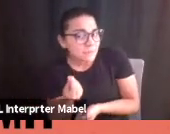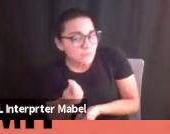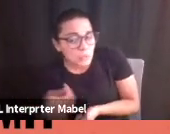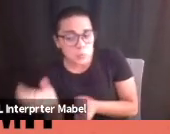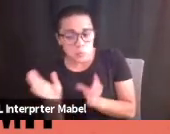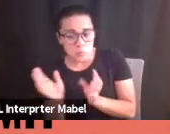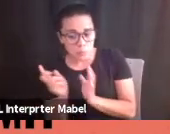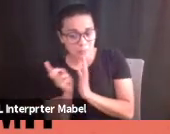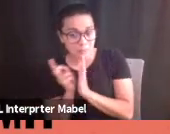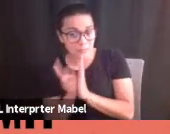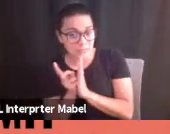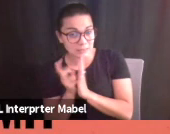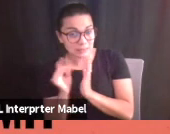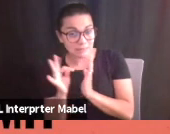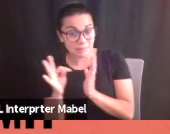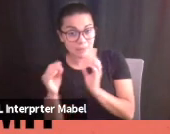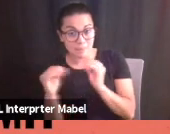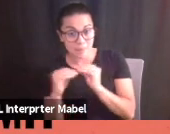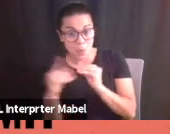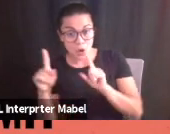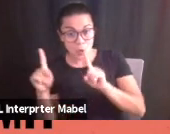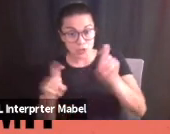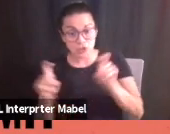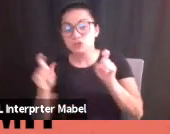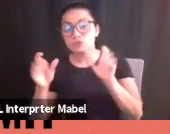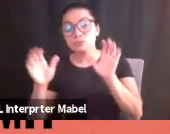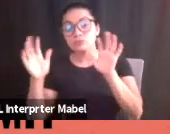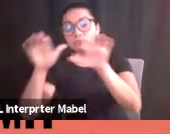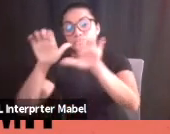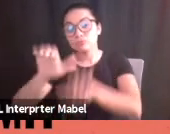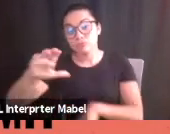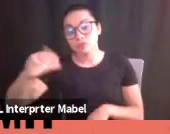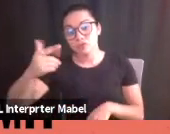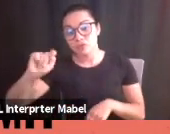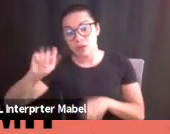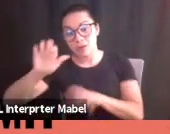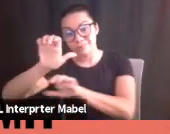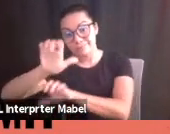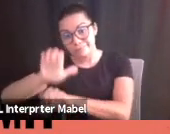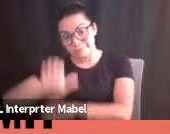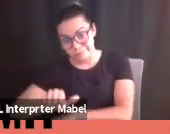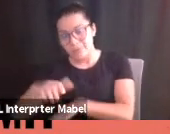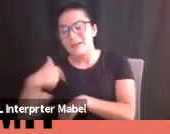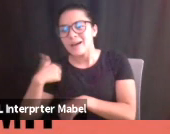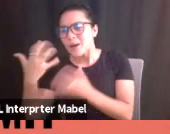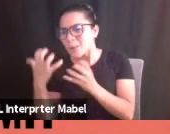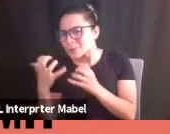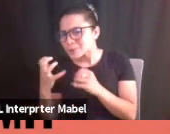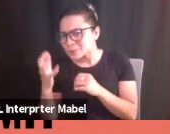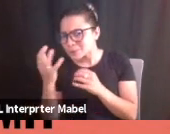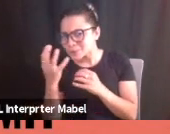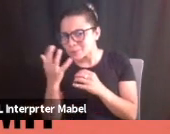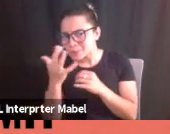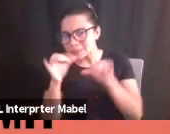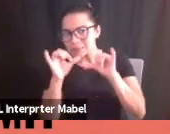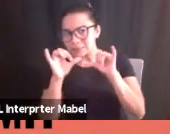of our audience has any questions, you can feel free to put it in the chat. And I want to just make sure we keep this slide for a couple